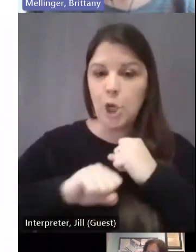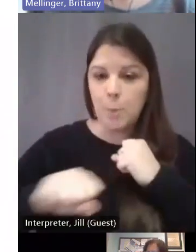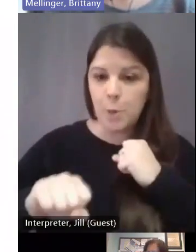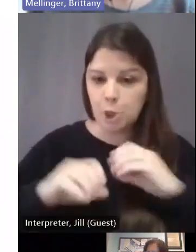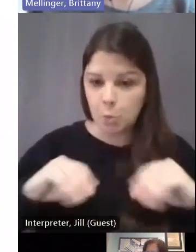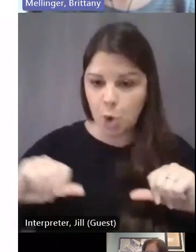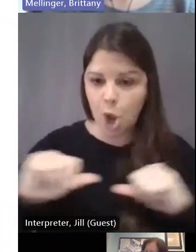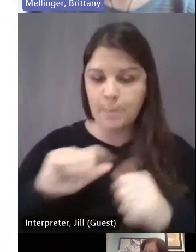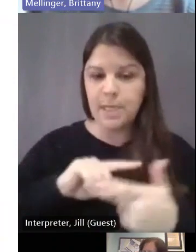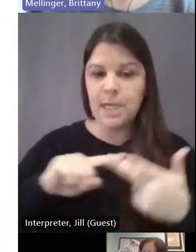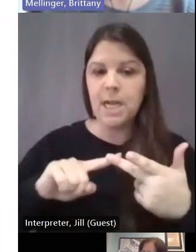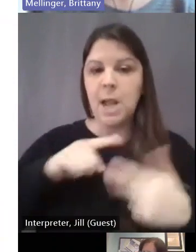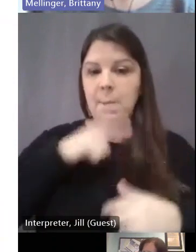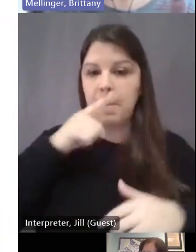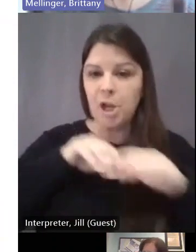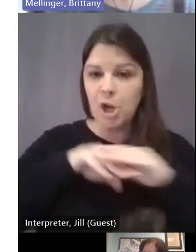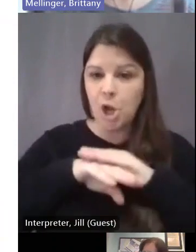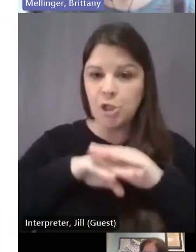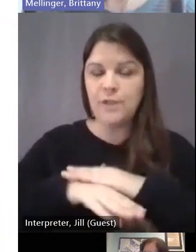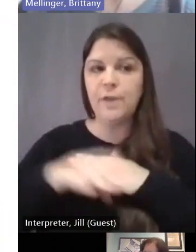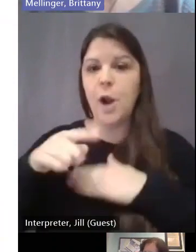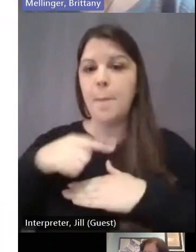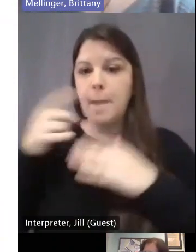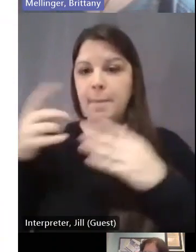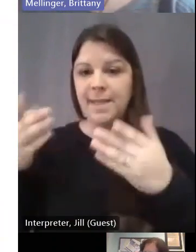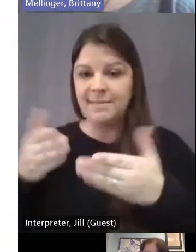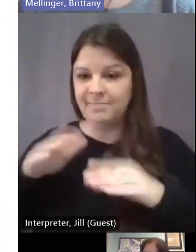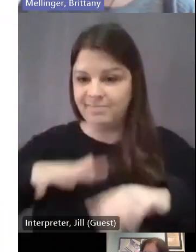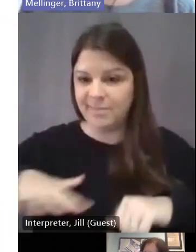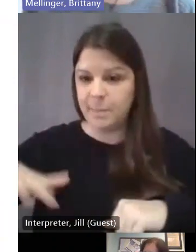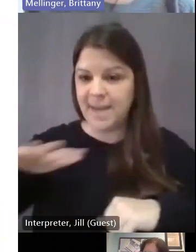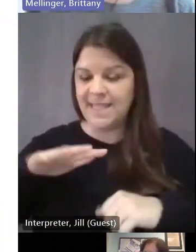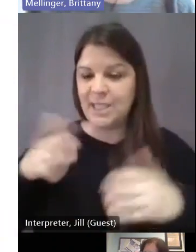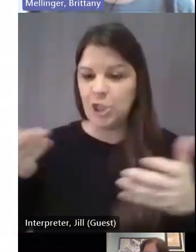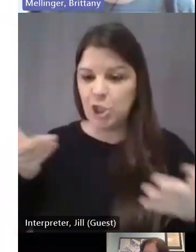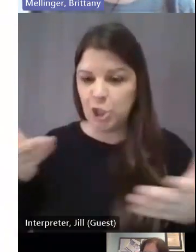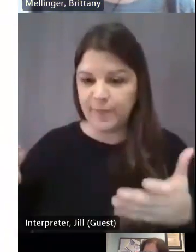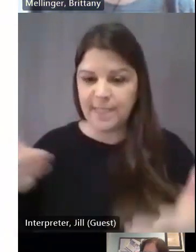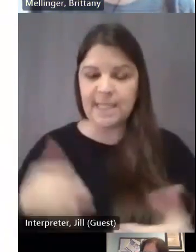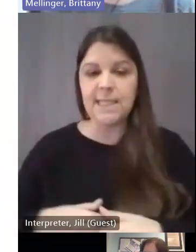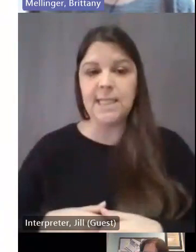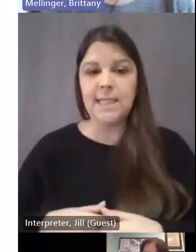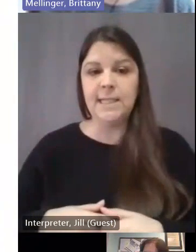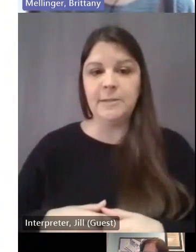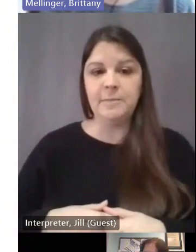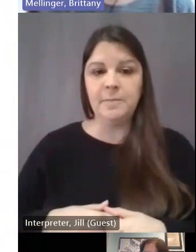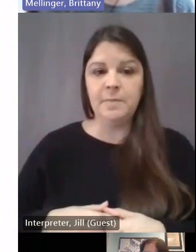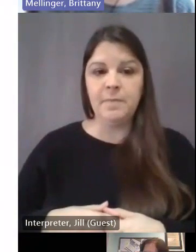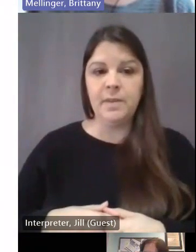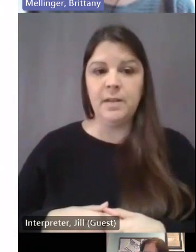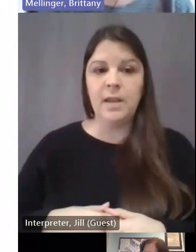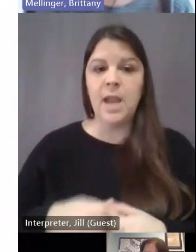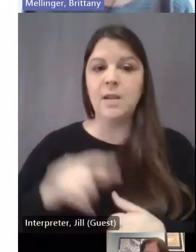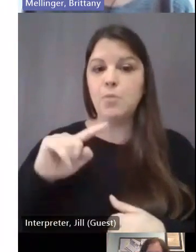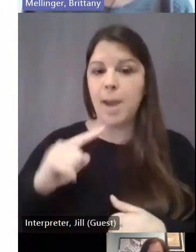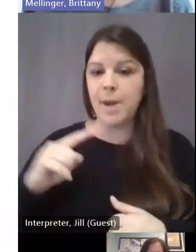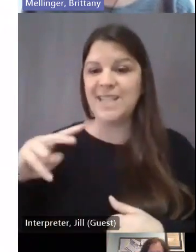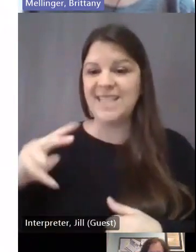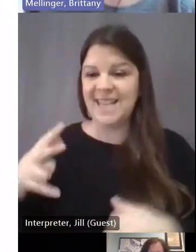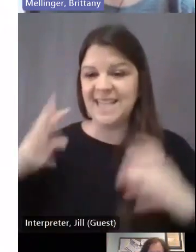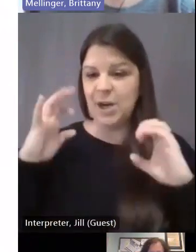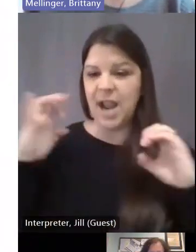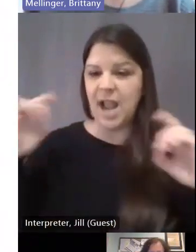public accommodations like public spaces and services, as well as primary and secondary